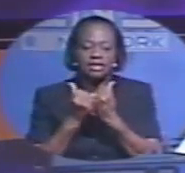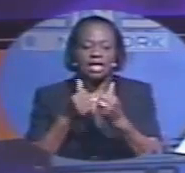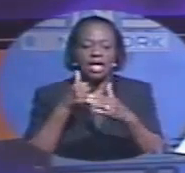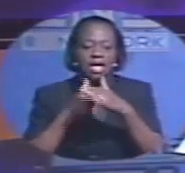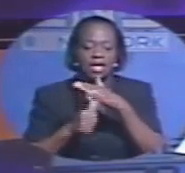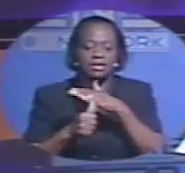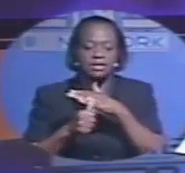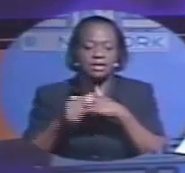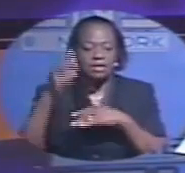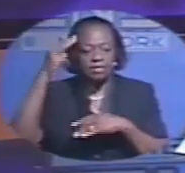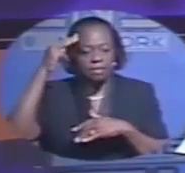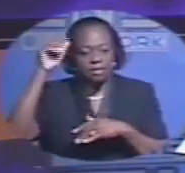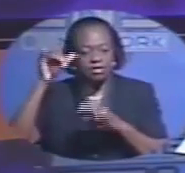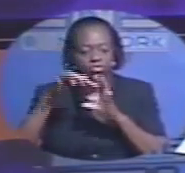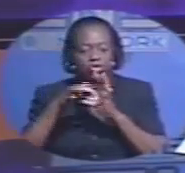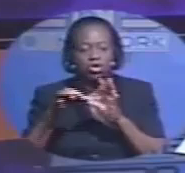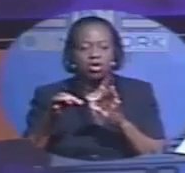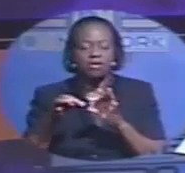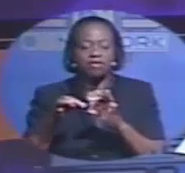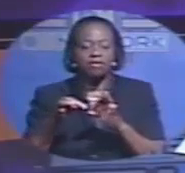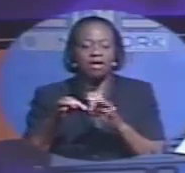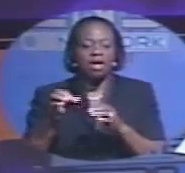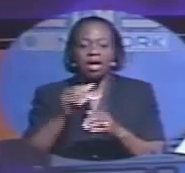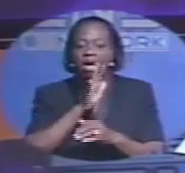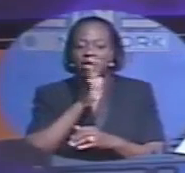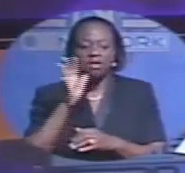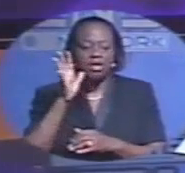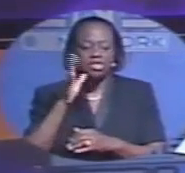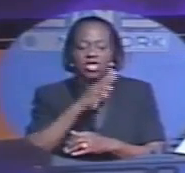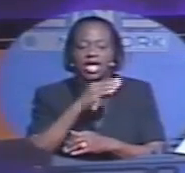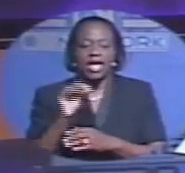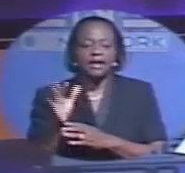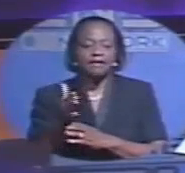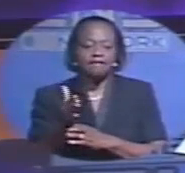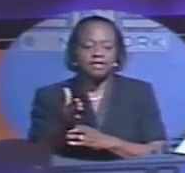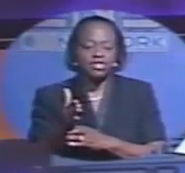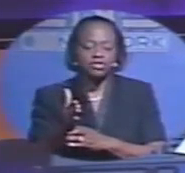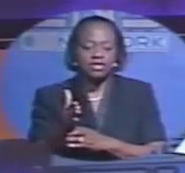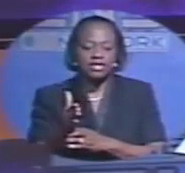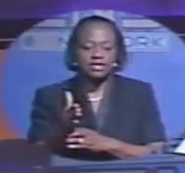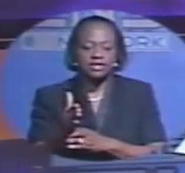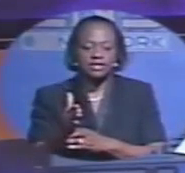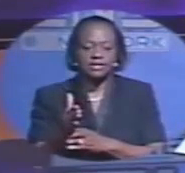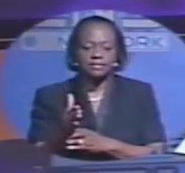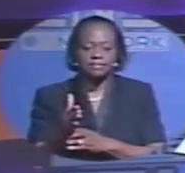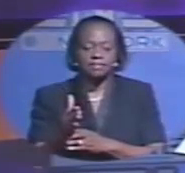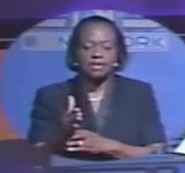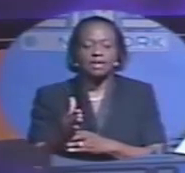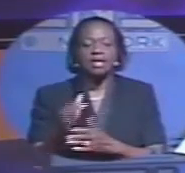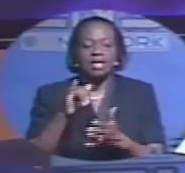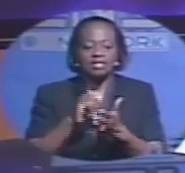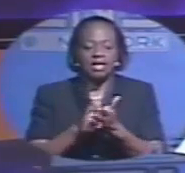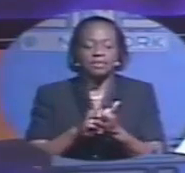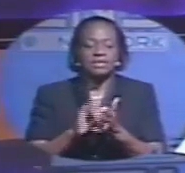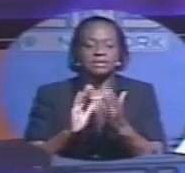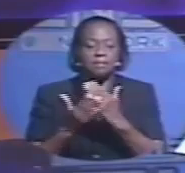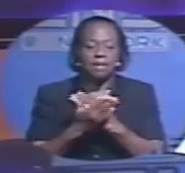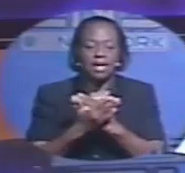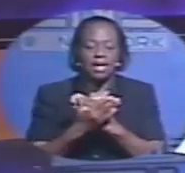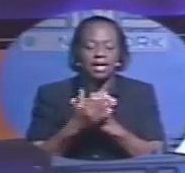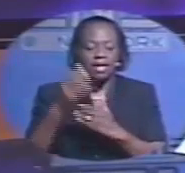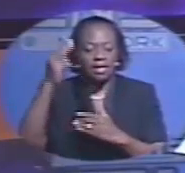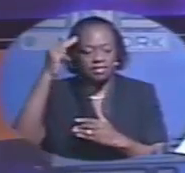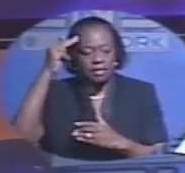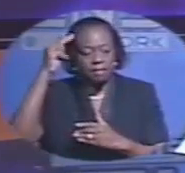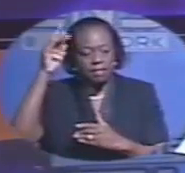Agriculture, Fisheries and Marine Resources. That commitment by the minister responsible today during a tour of hubs for inter-island